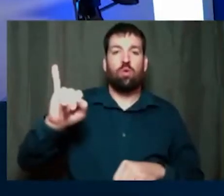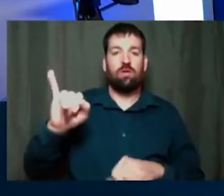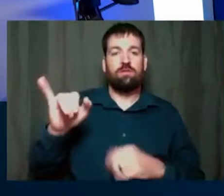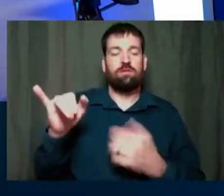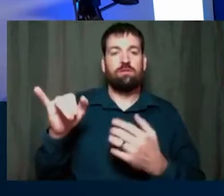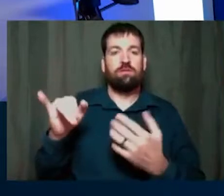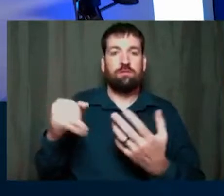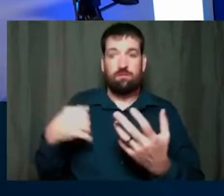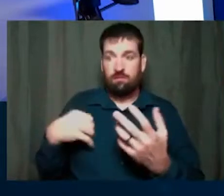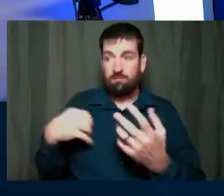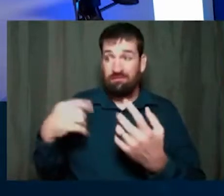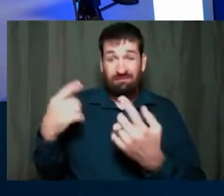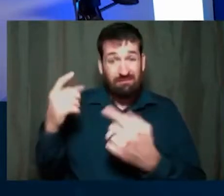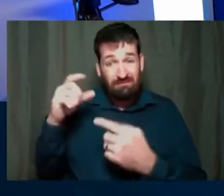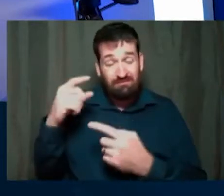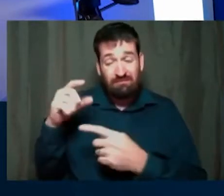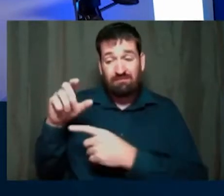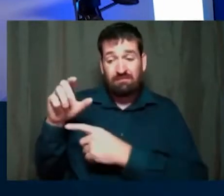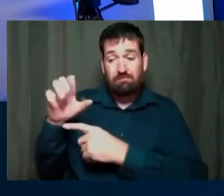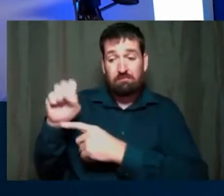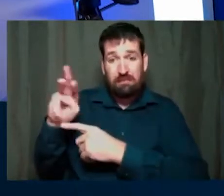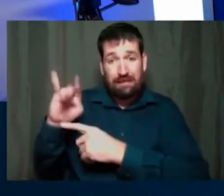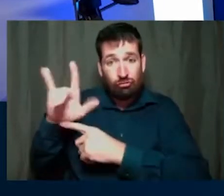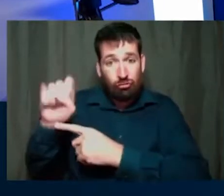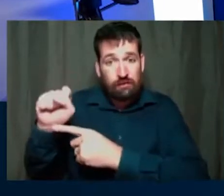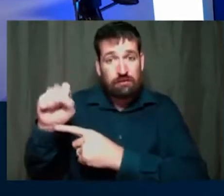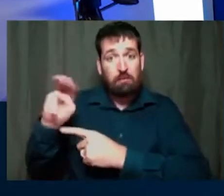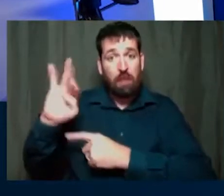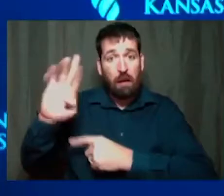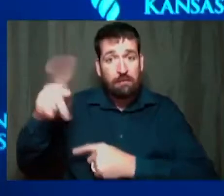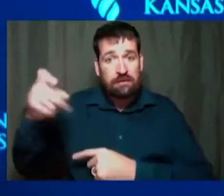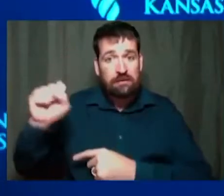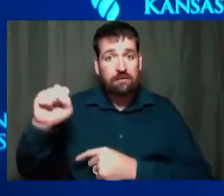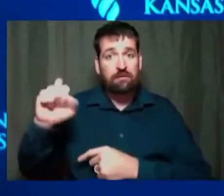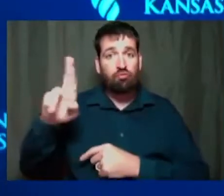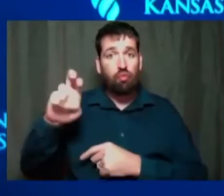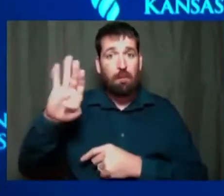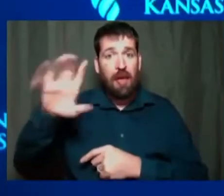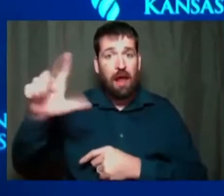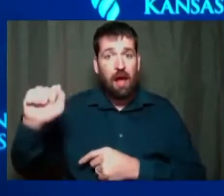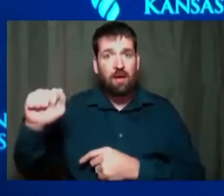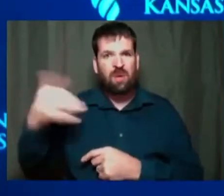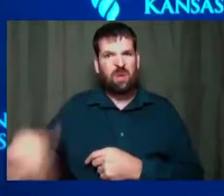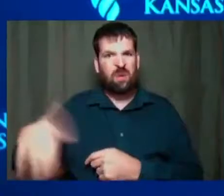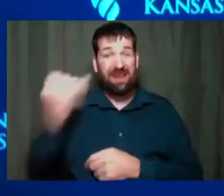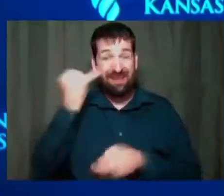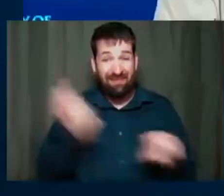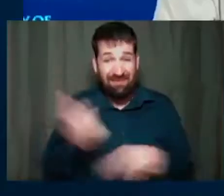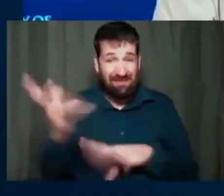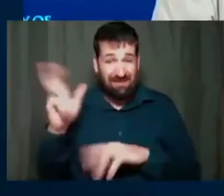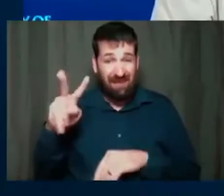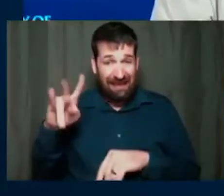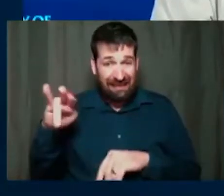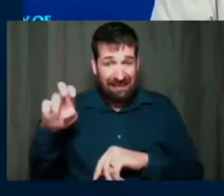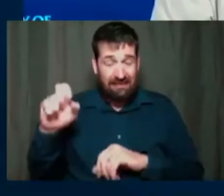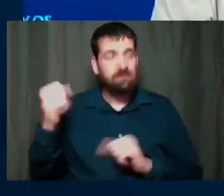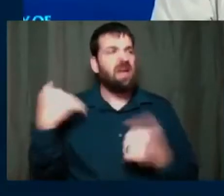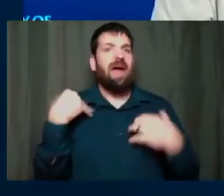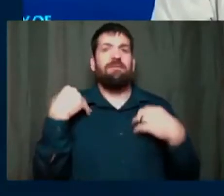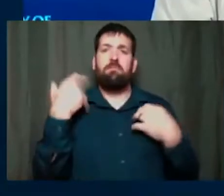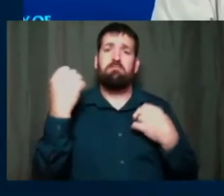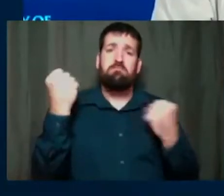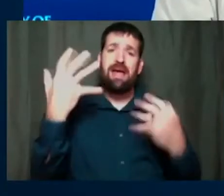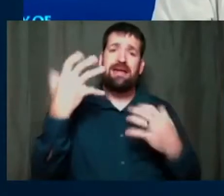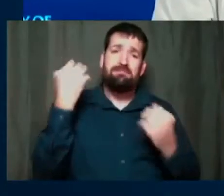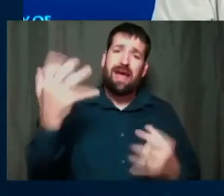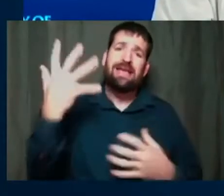rubella, that is a childhood disease, and Yeah. that is going to get a lot worse. And those Absolutely. kids are going to be terribly affected. Yeah, we have decades of proof of how much, and we don't